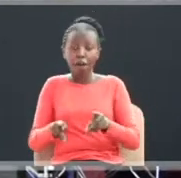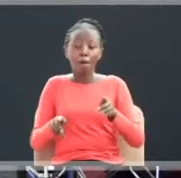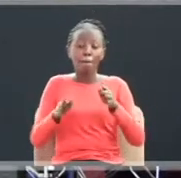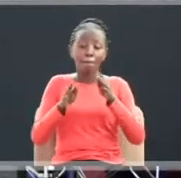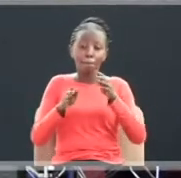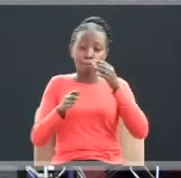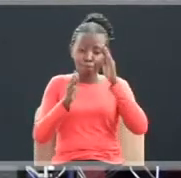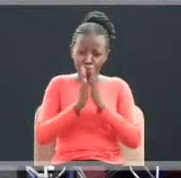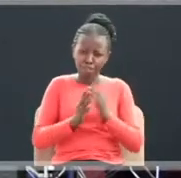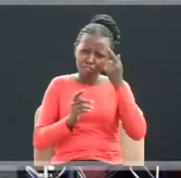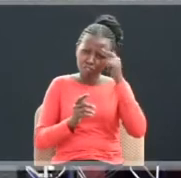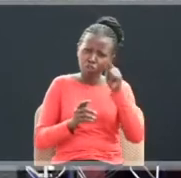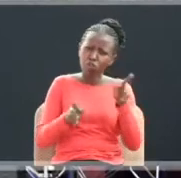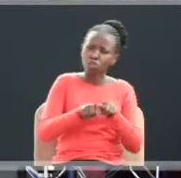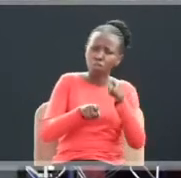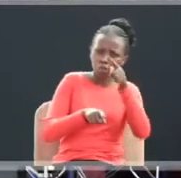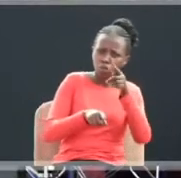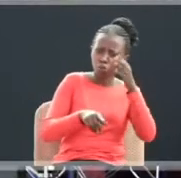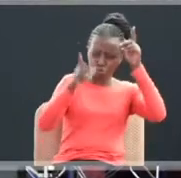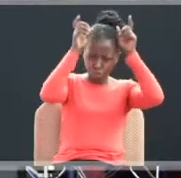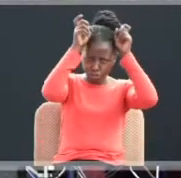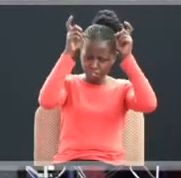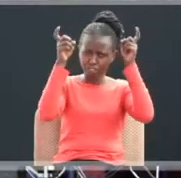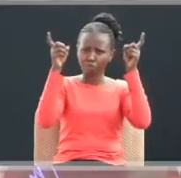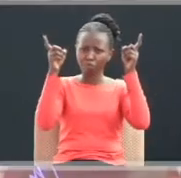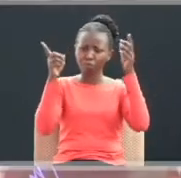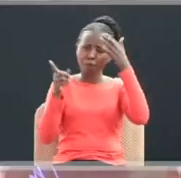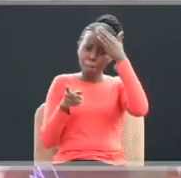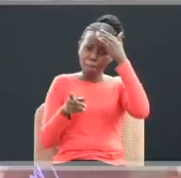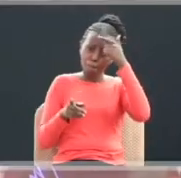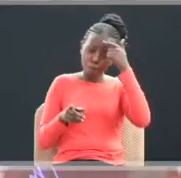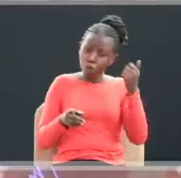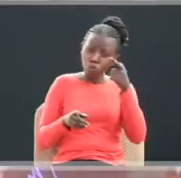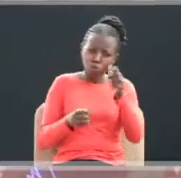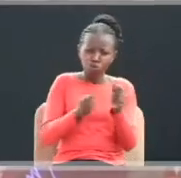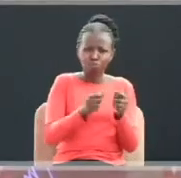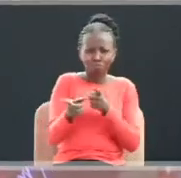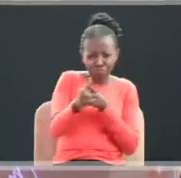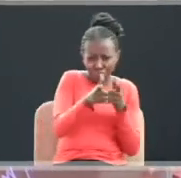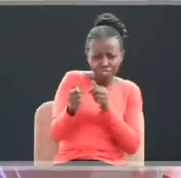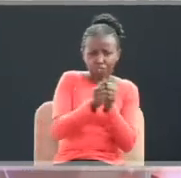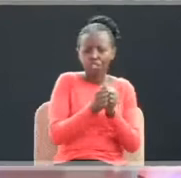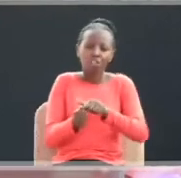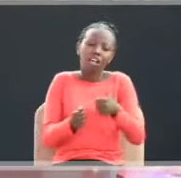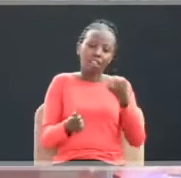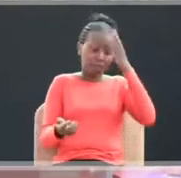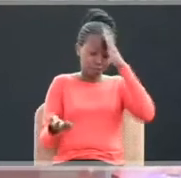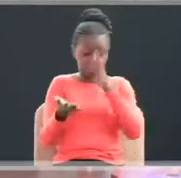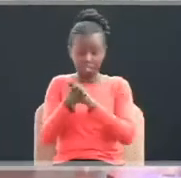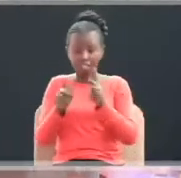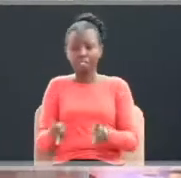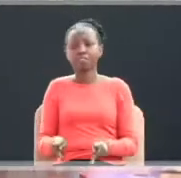what do? You rebuke them. They are the devil. And shetani ni muongo. Because if there